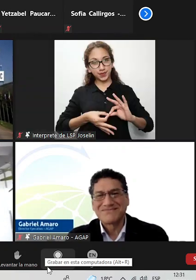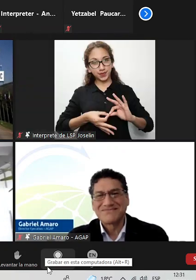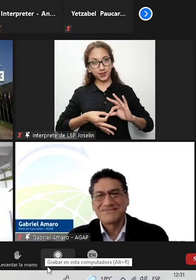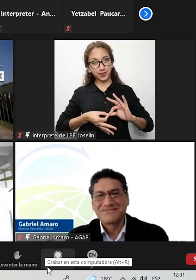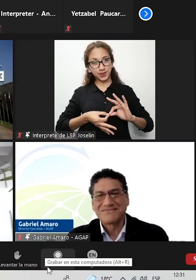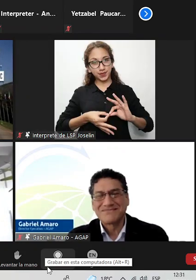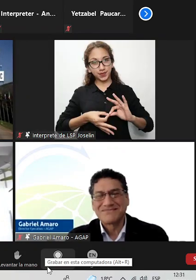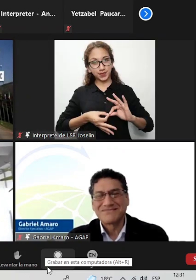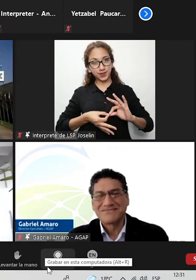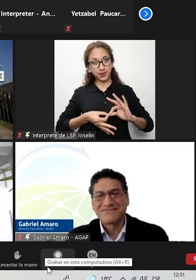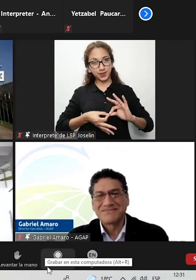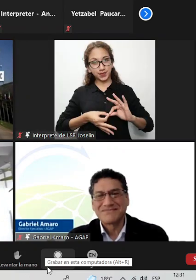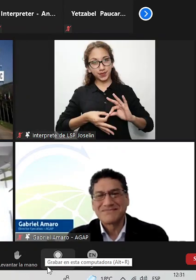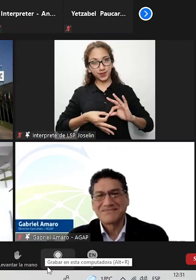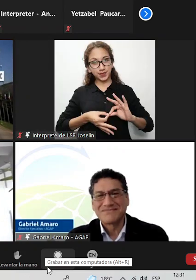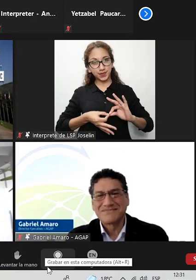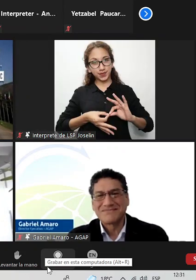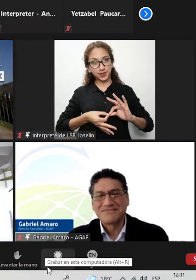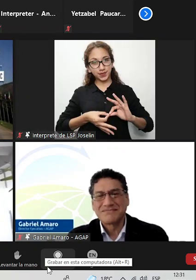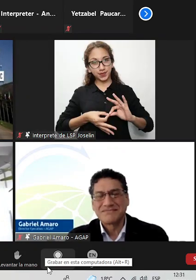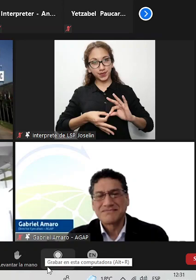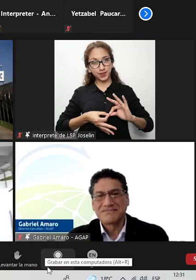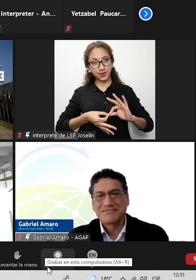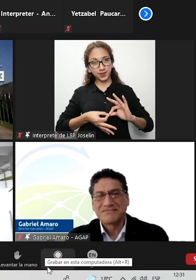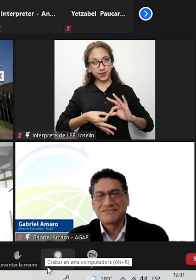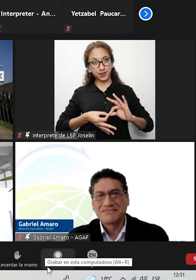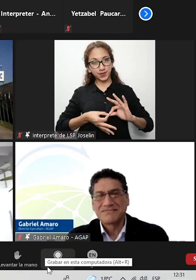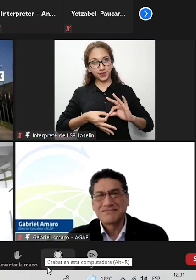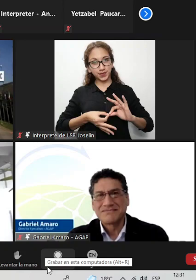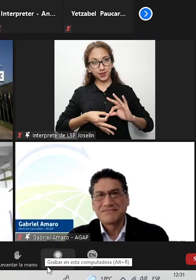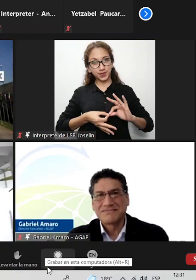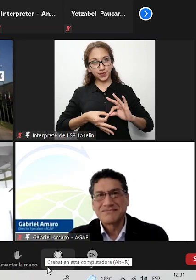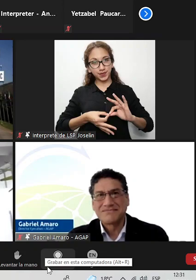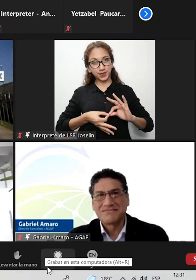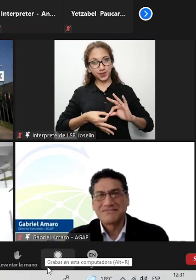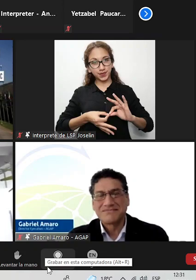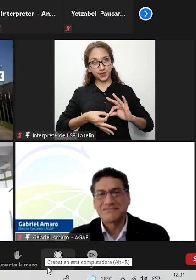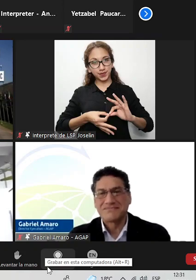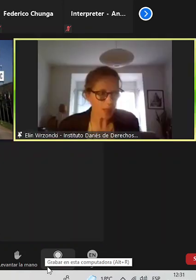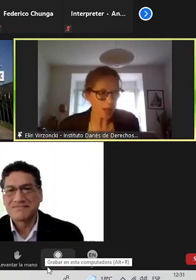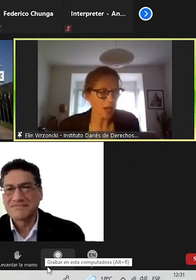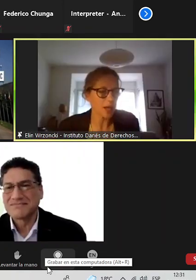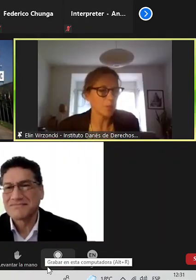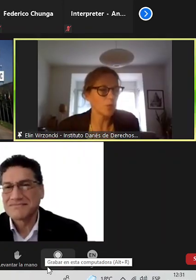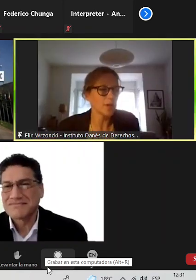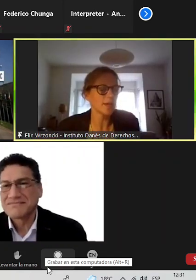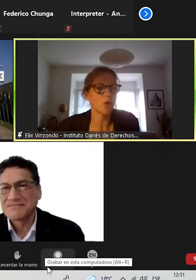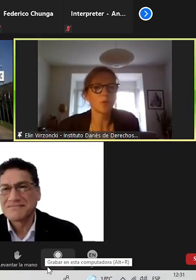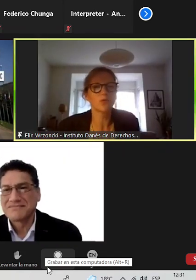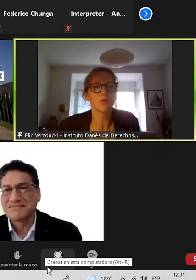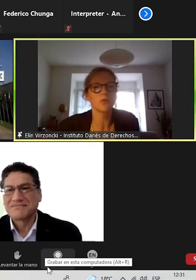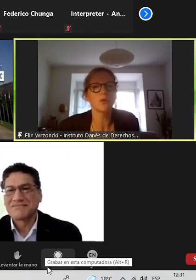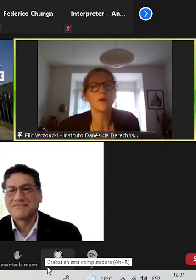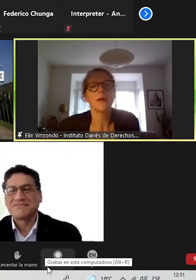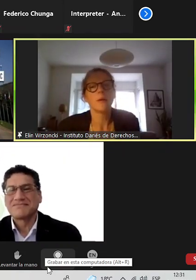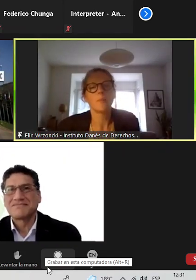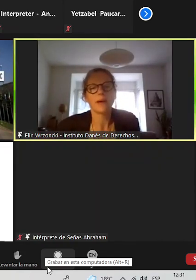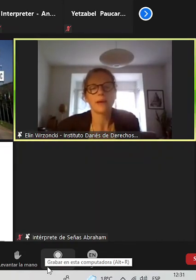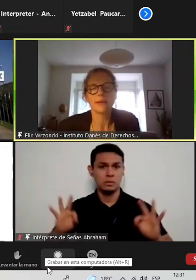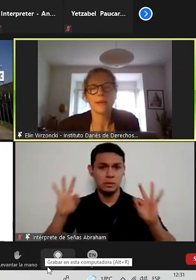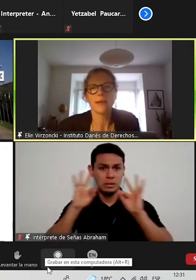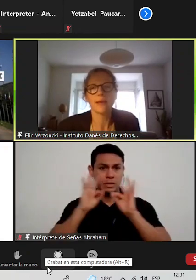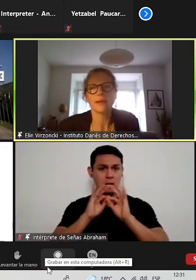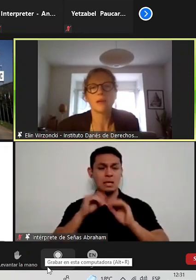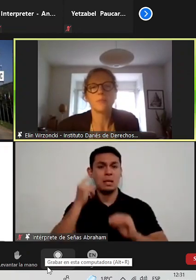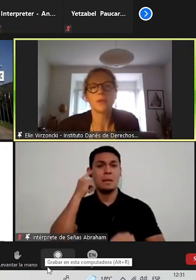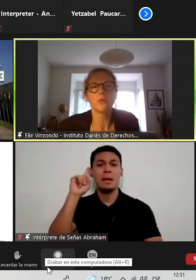that has been started in europe and i think that it's